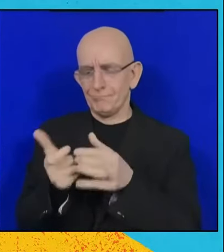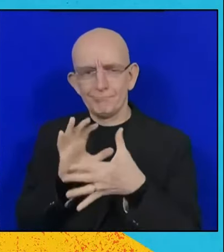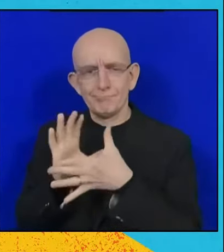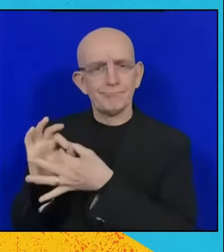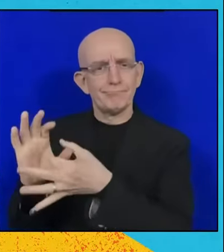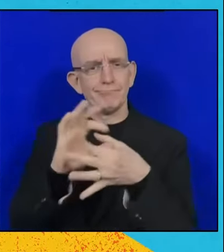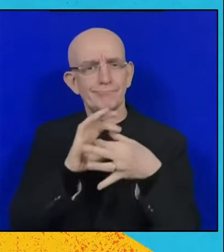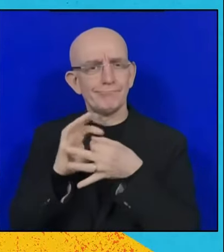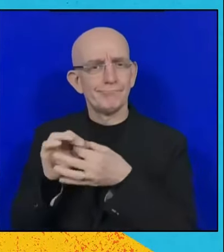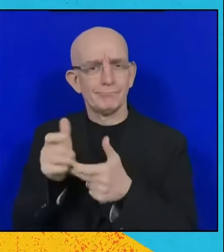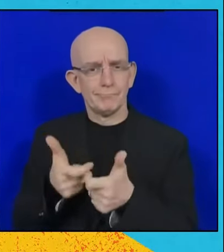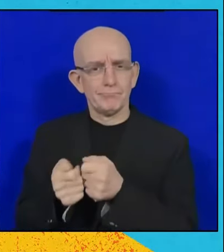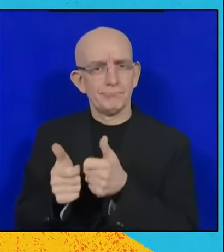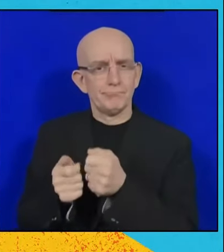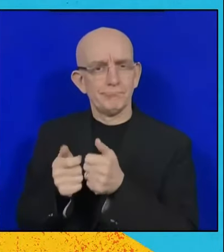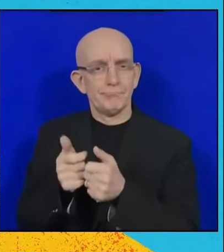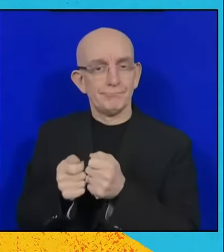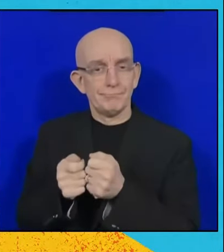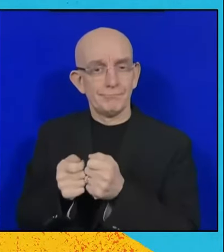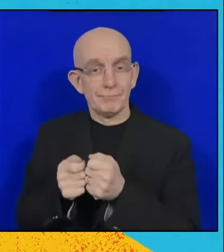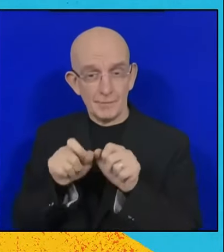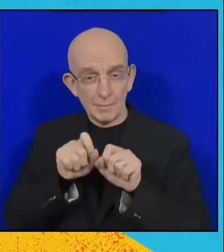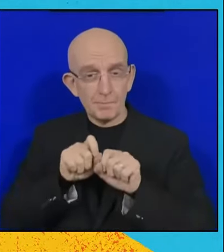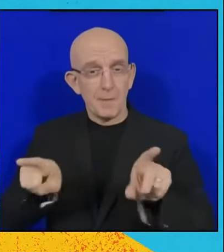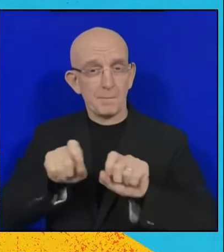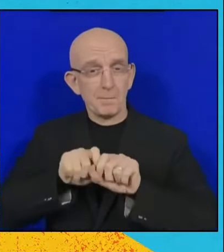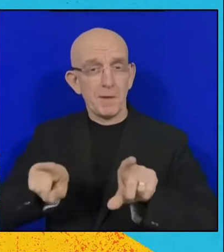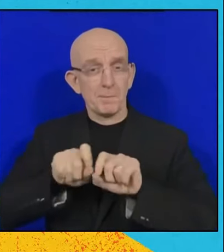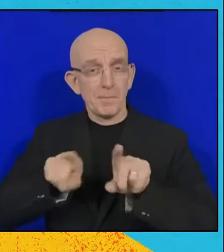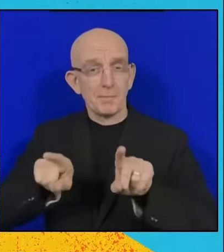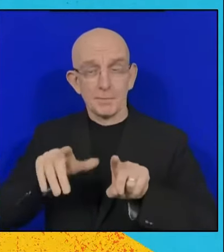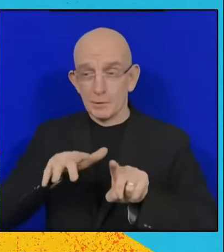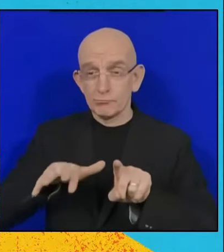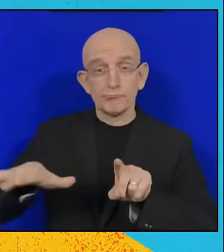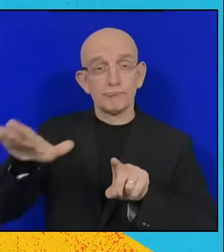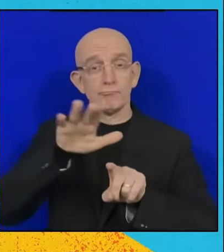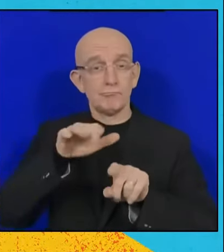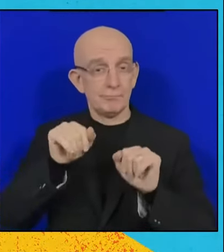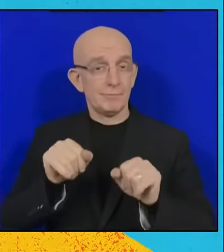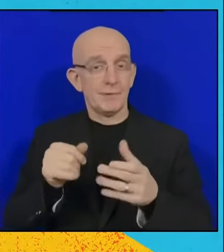enthusiasm. And yet, despite it all, you are winning.